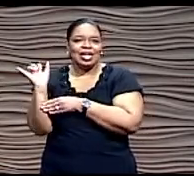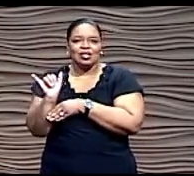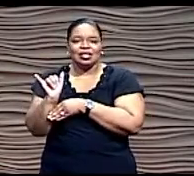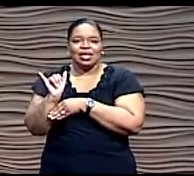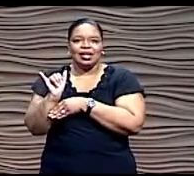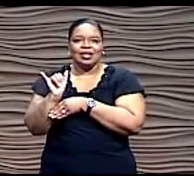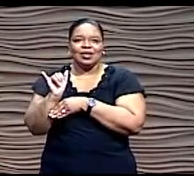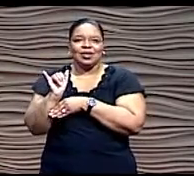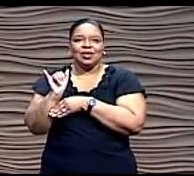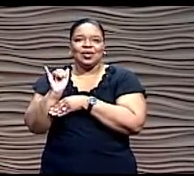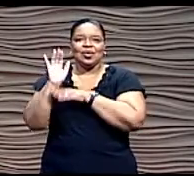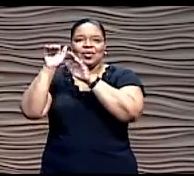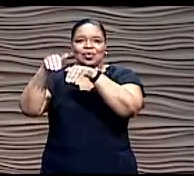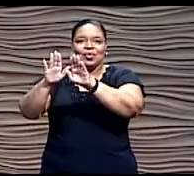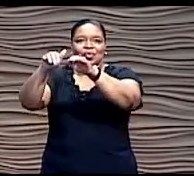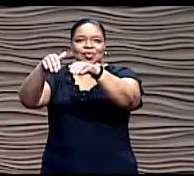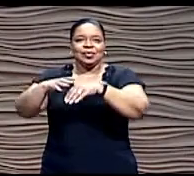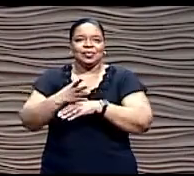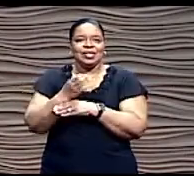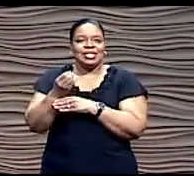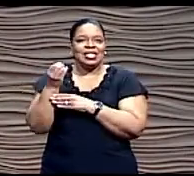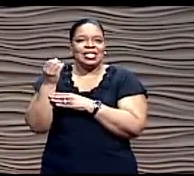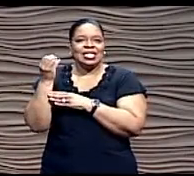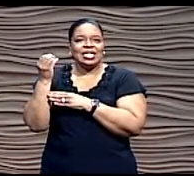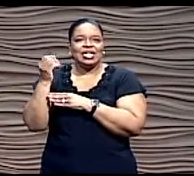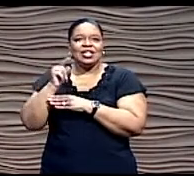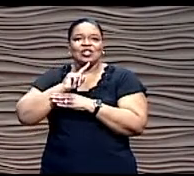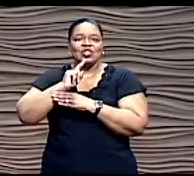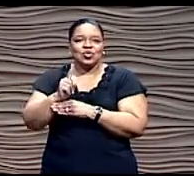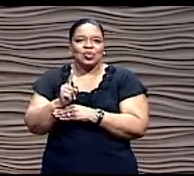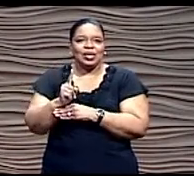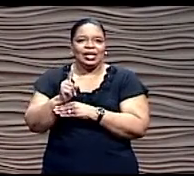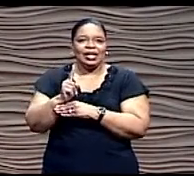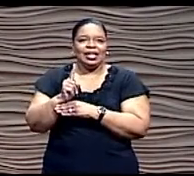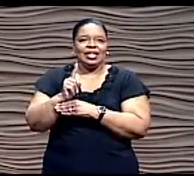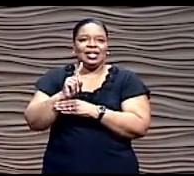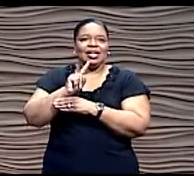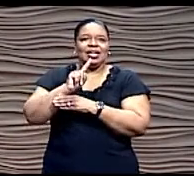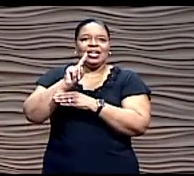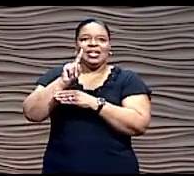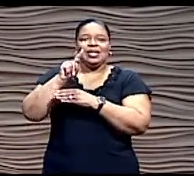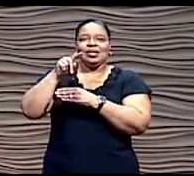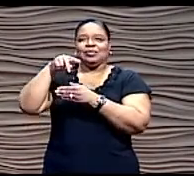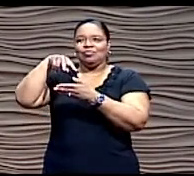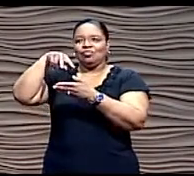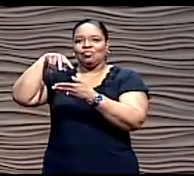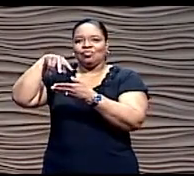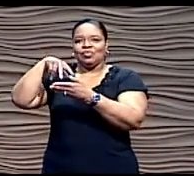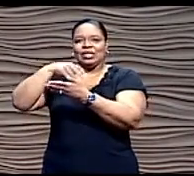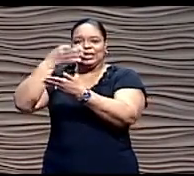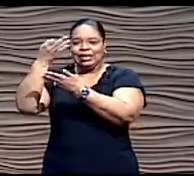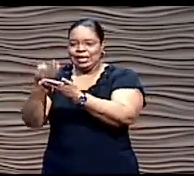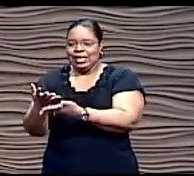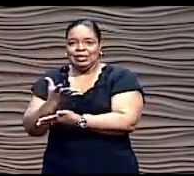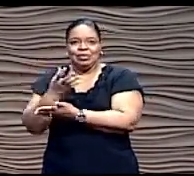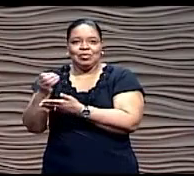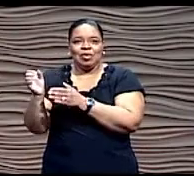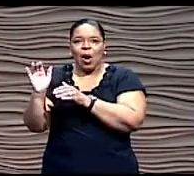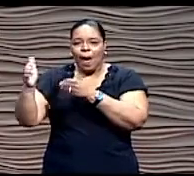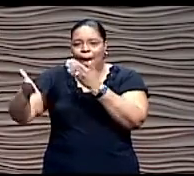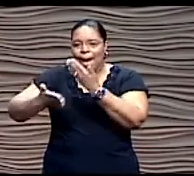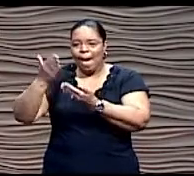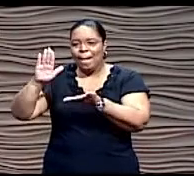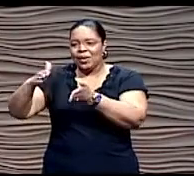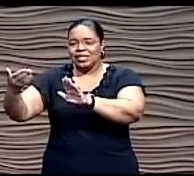rolling waters. And then it is so enormous that it knocks him down almost like a dead man. And